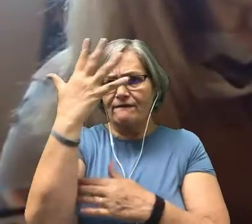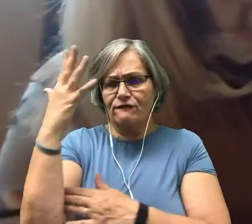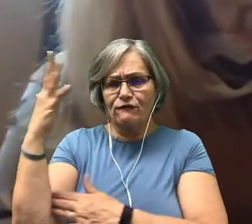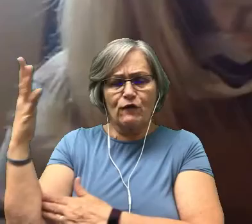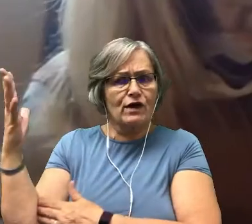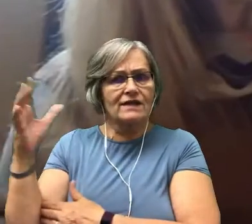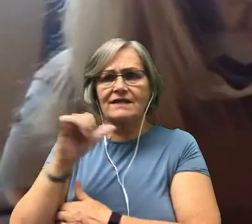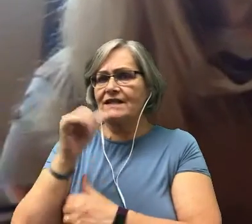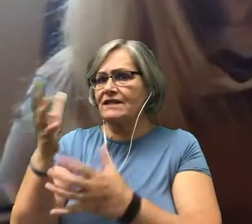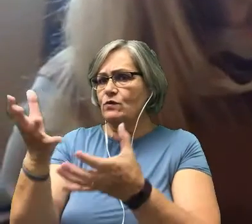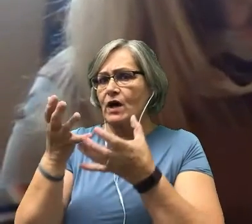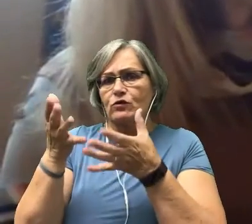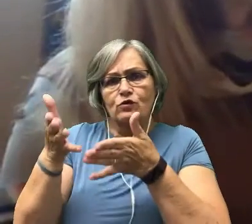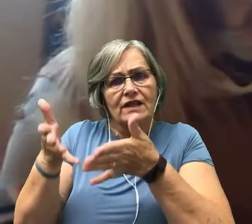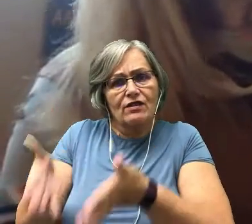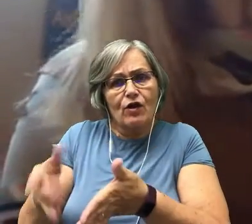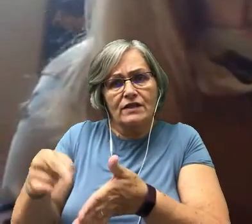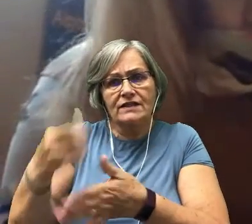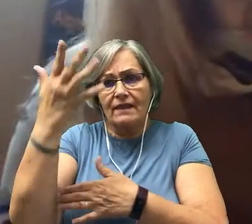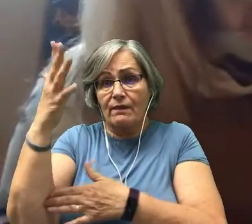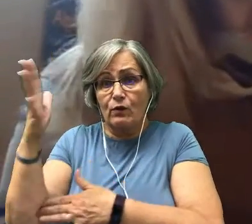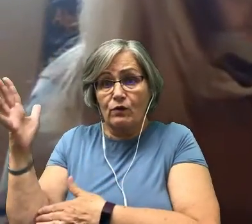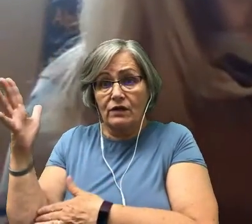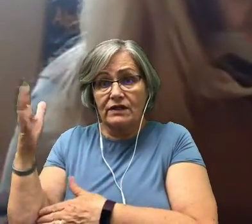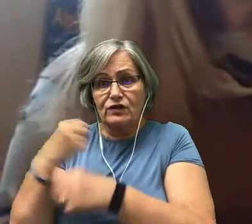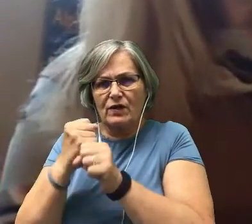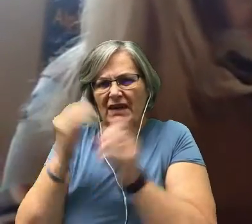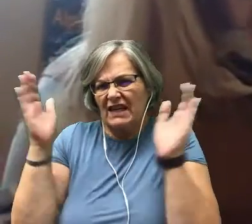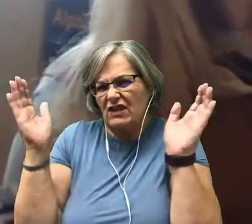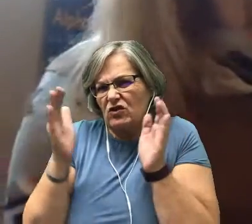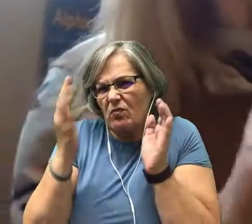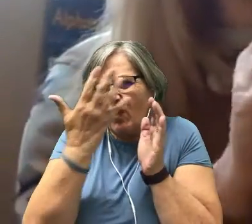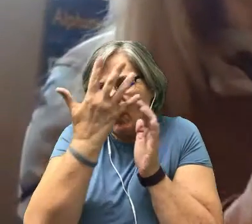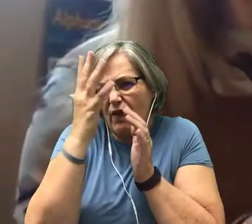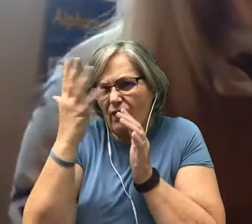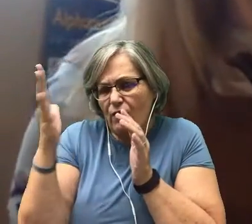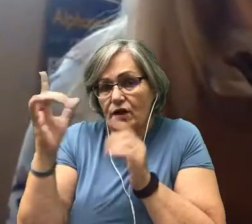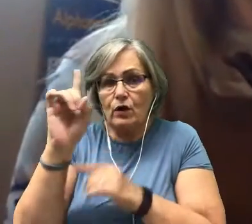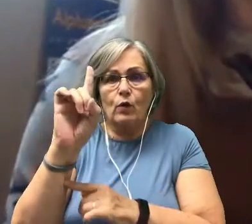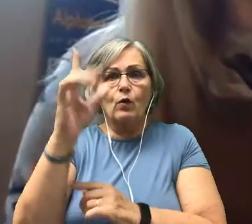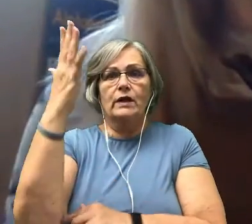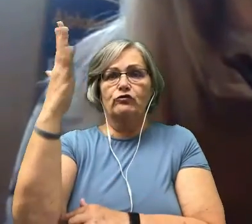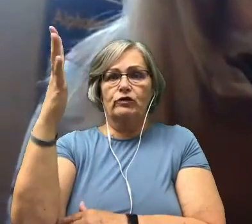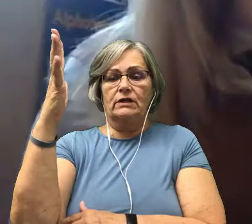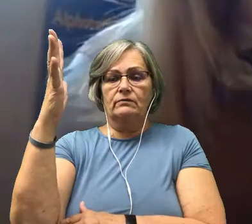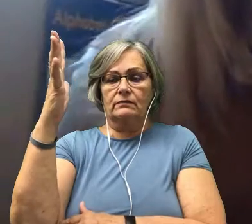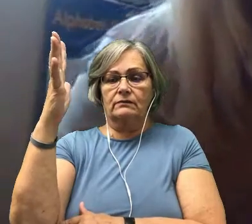to get lost in the woods, so he made a very small forest with just one tree in